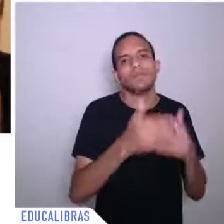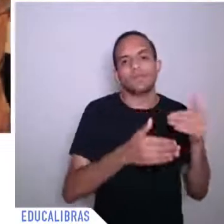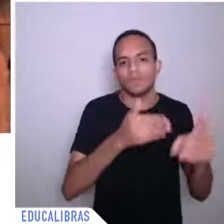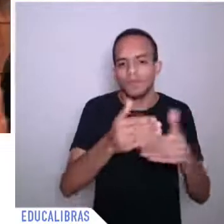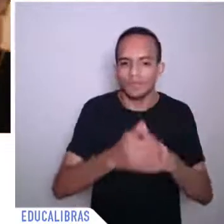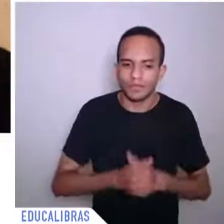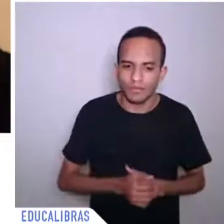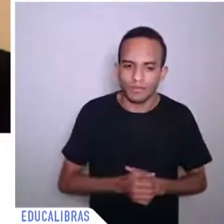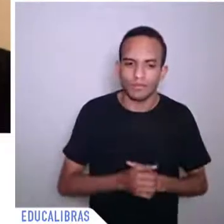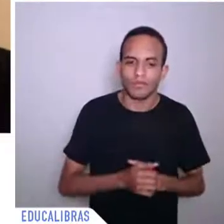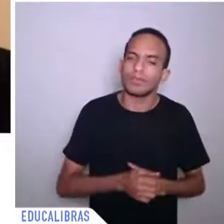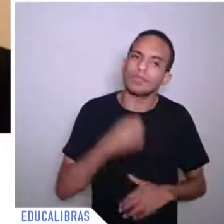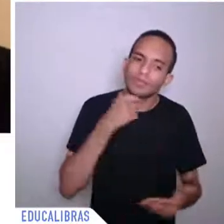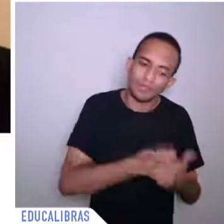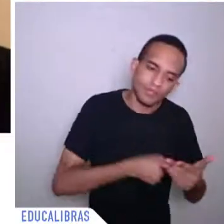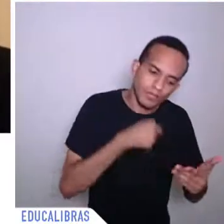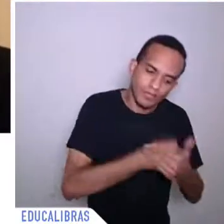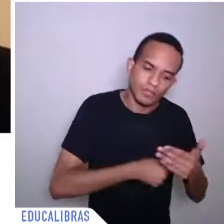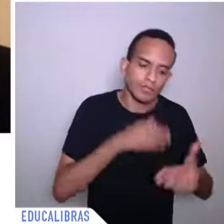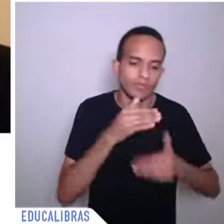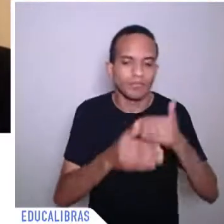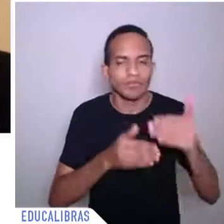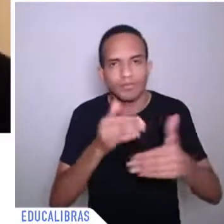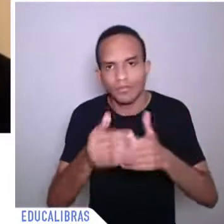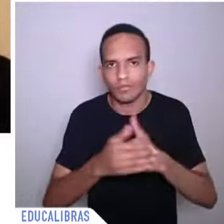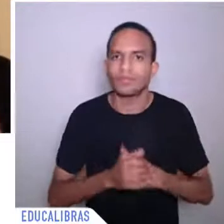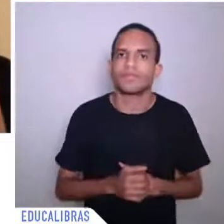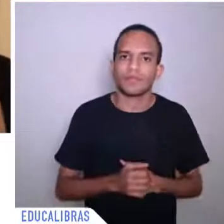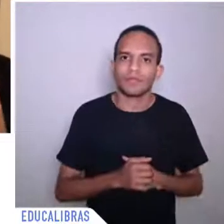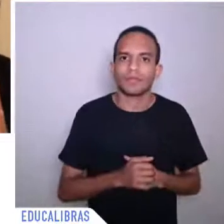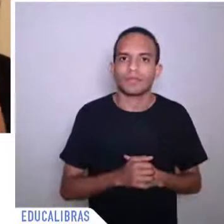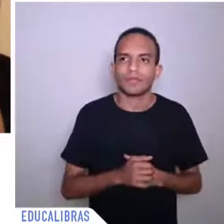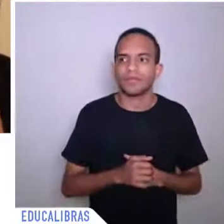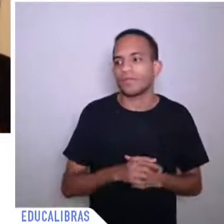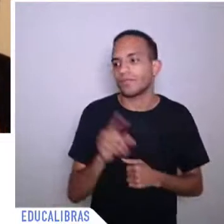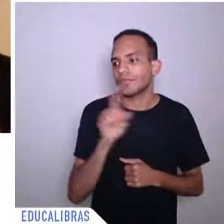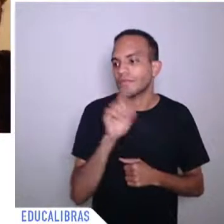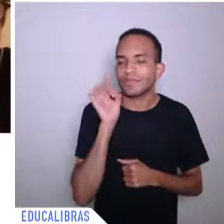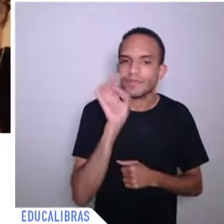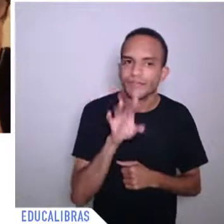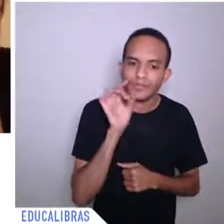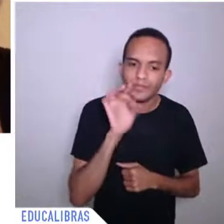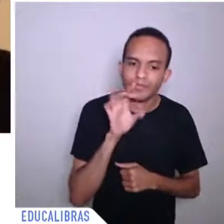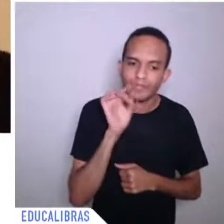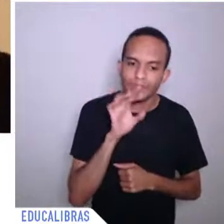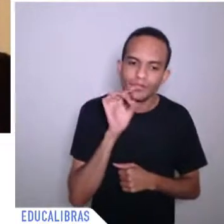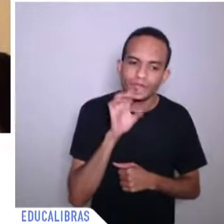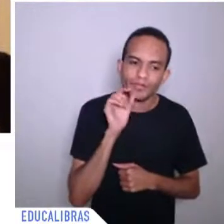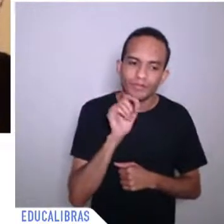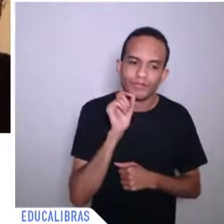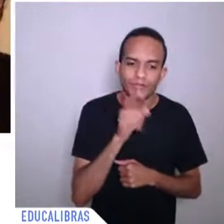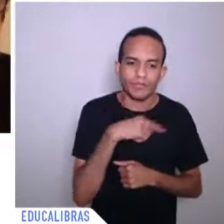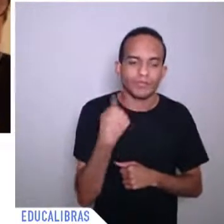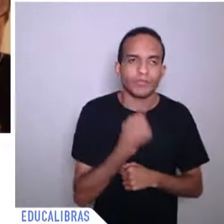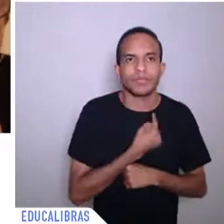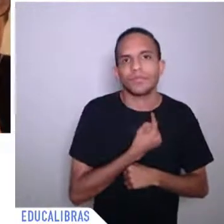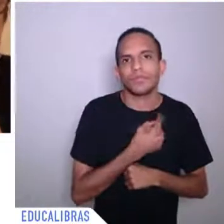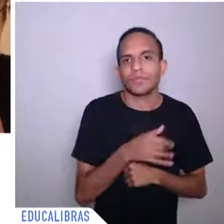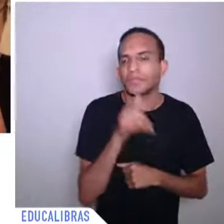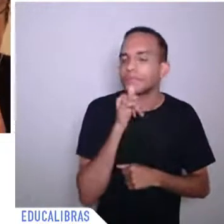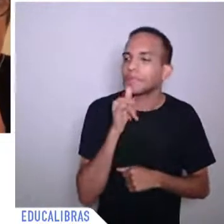to conduct processes, to fight for the processes, and not only